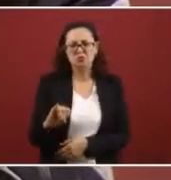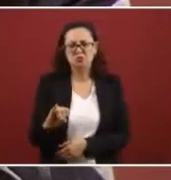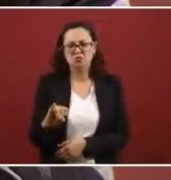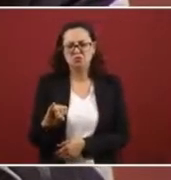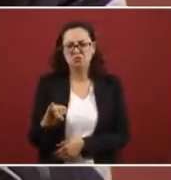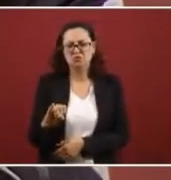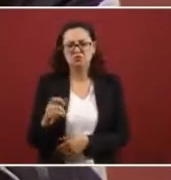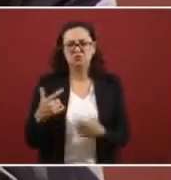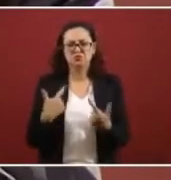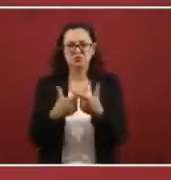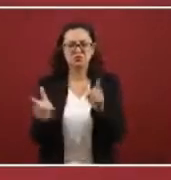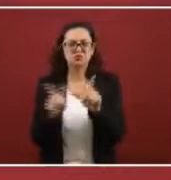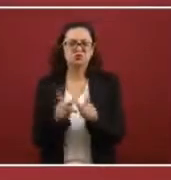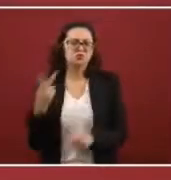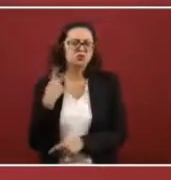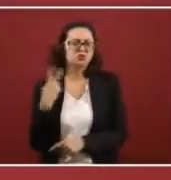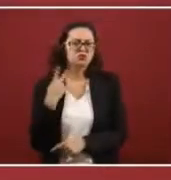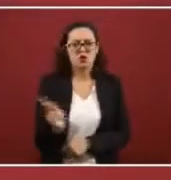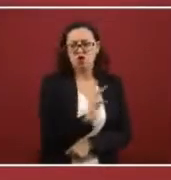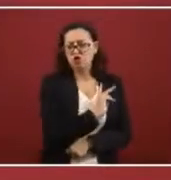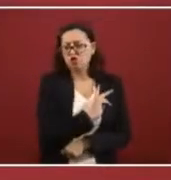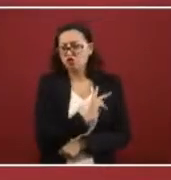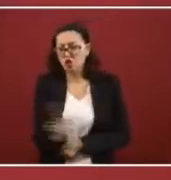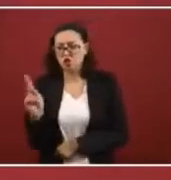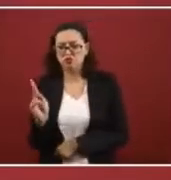todos los partidos, all the parties,